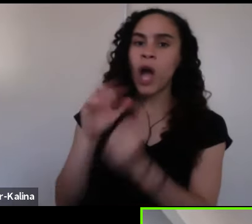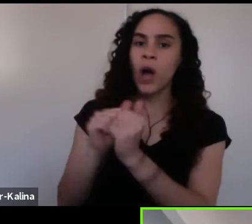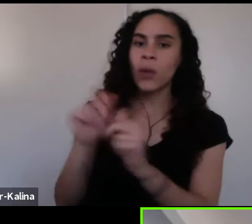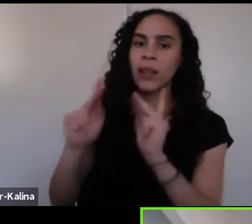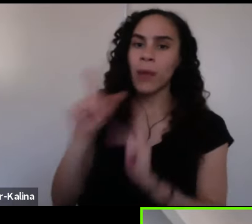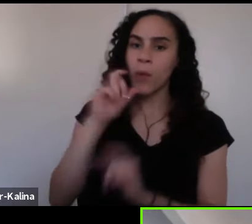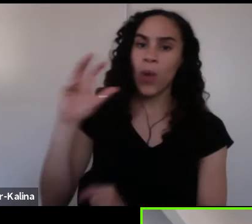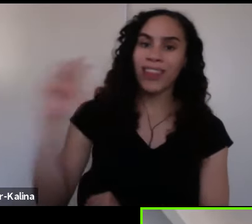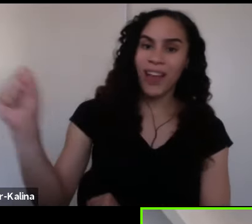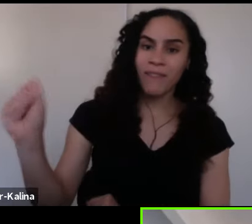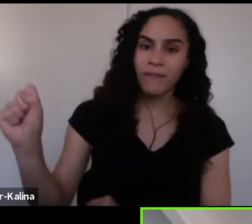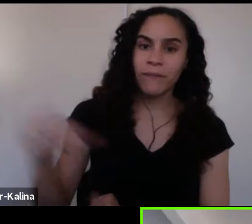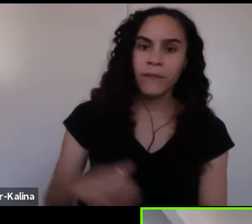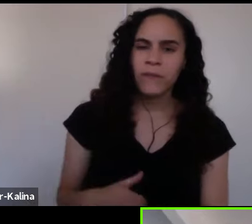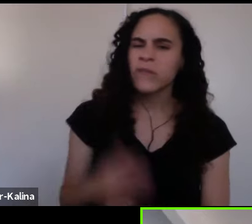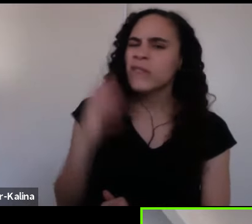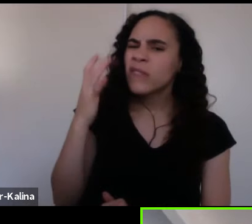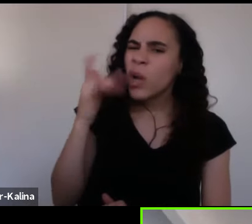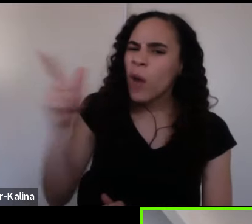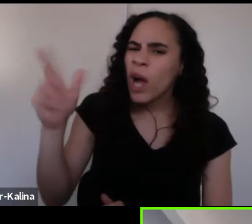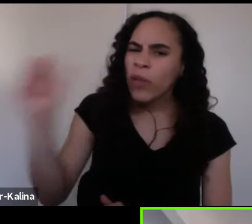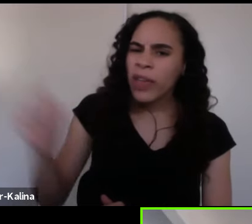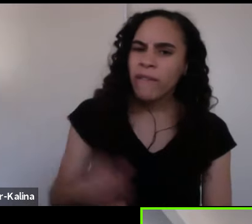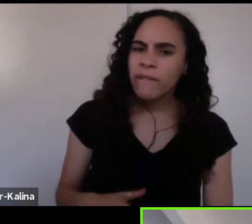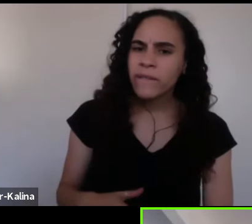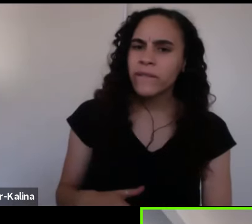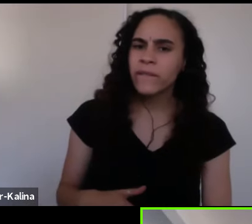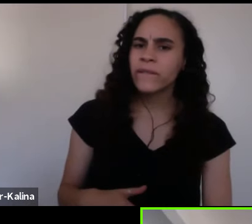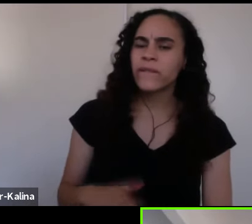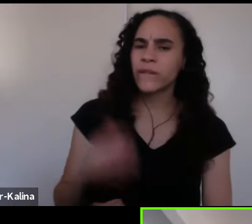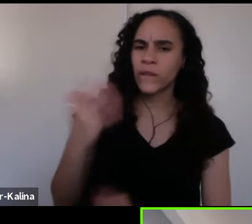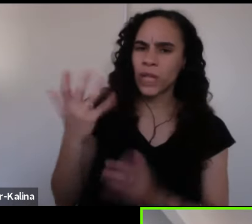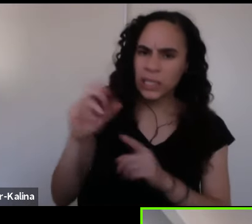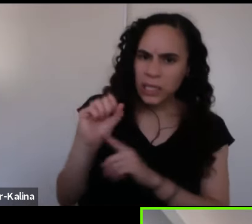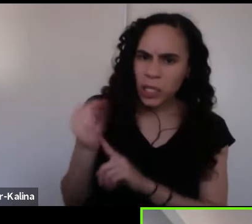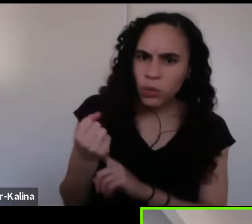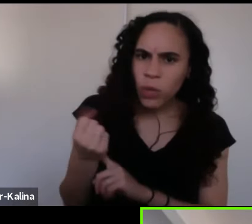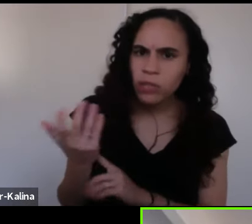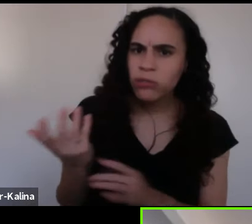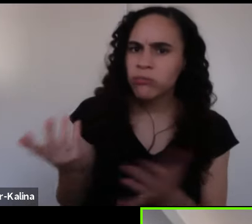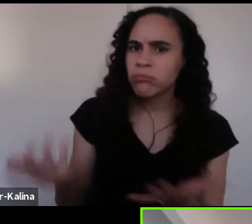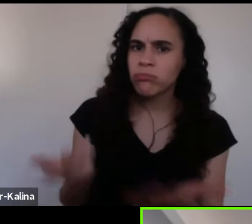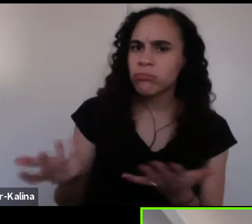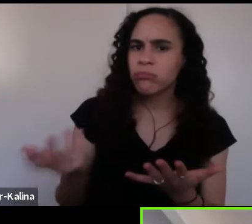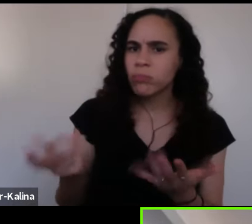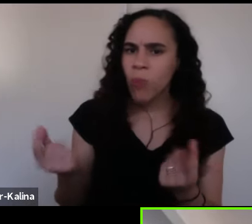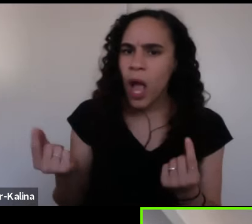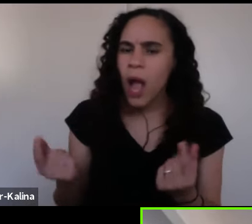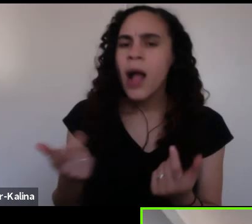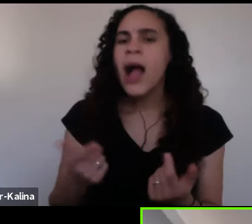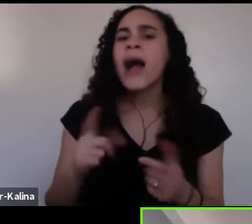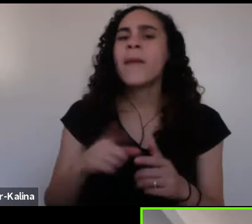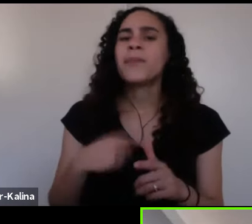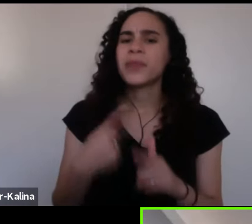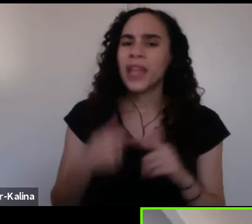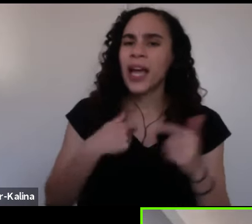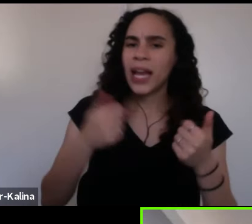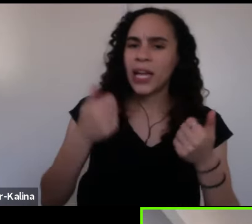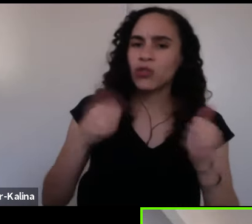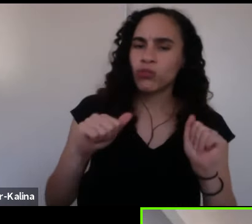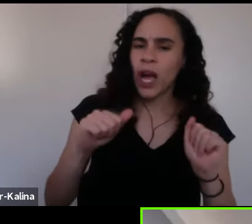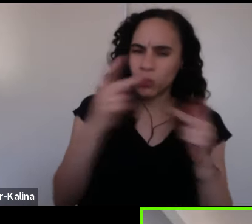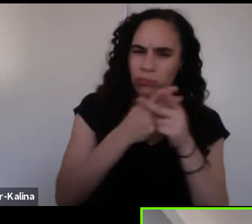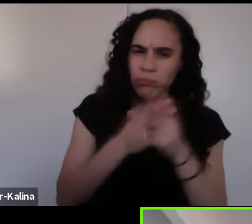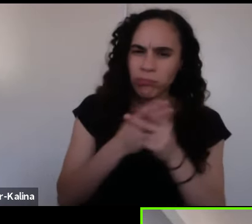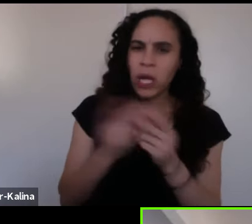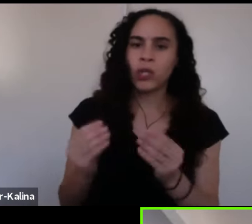started. Why did you leave? You know, what was the situation? And then bringing that back and trying to find solutions around that. And the biggest thing that came out